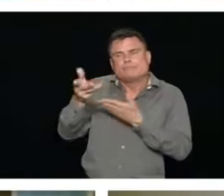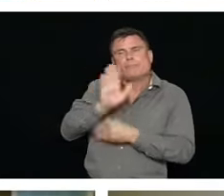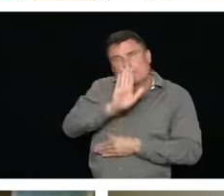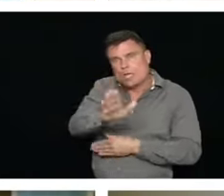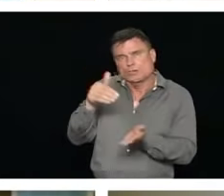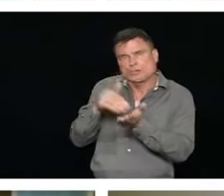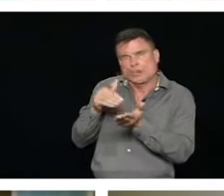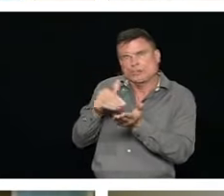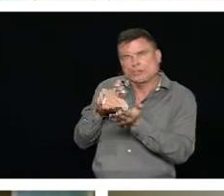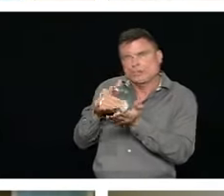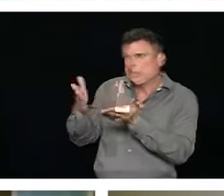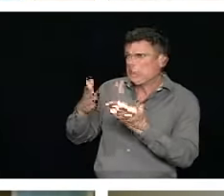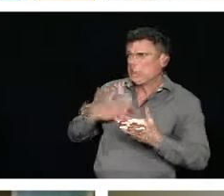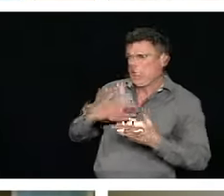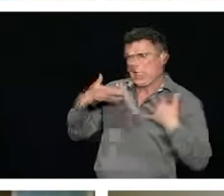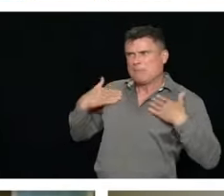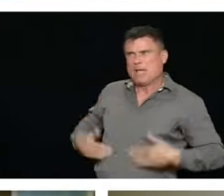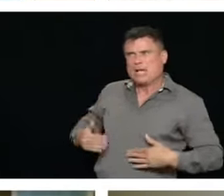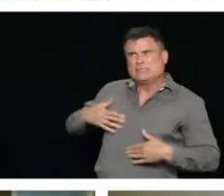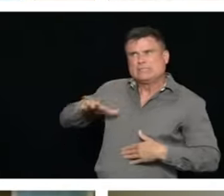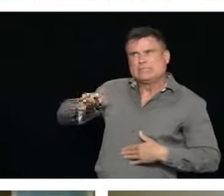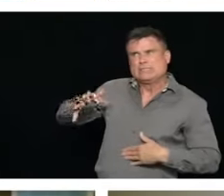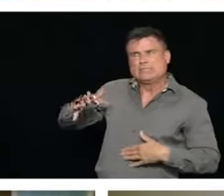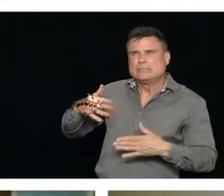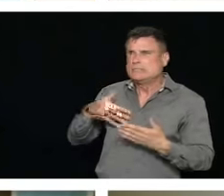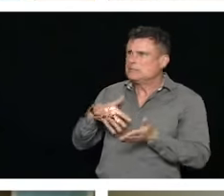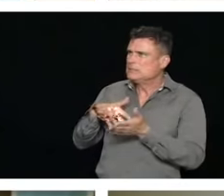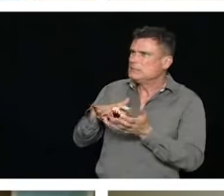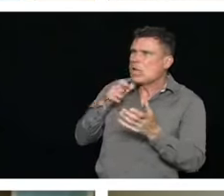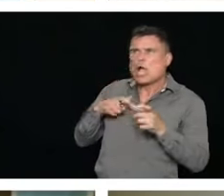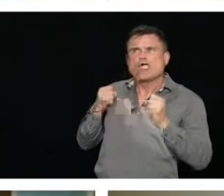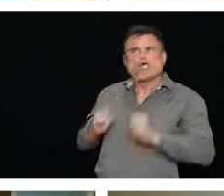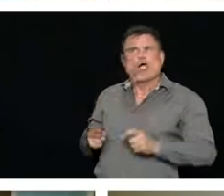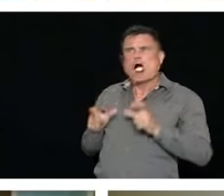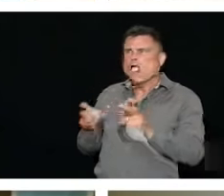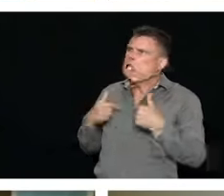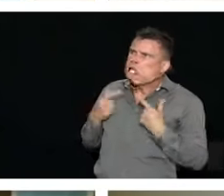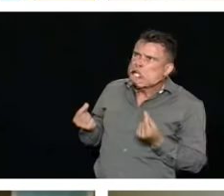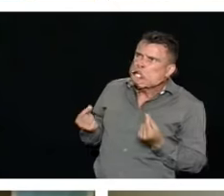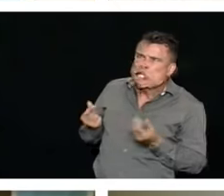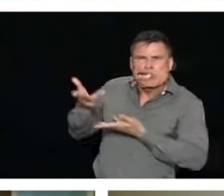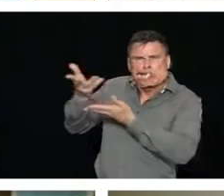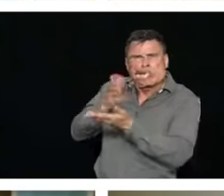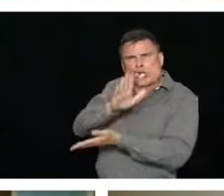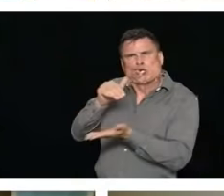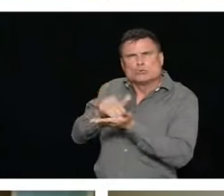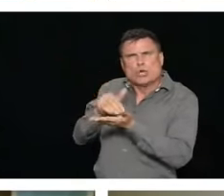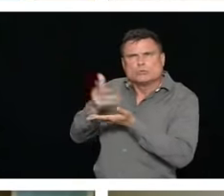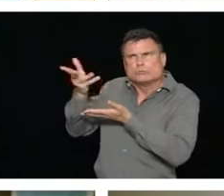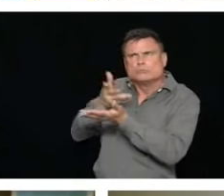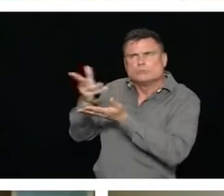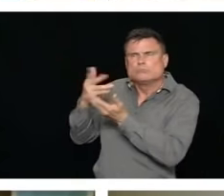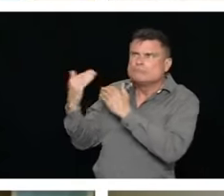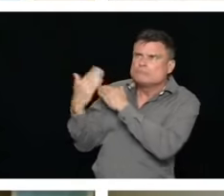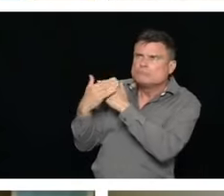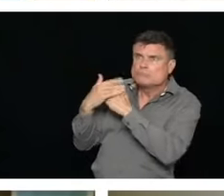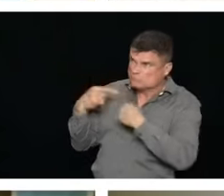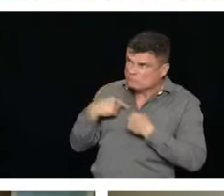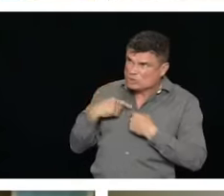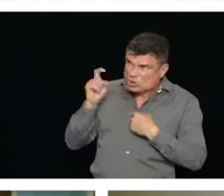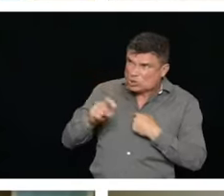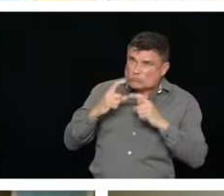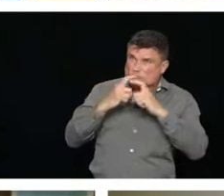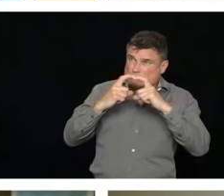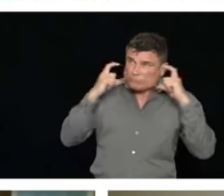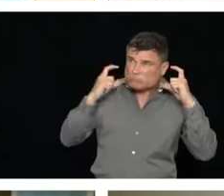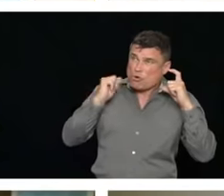what additional precautions they should take in that case. It's usually not going to be wearing a mask. As we